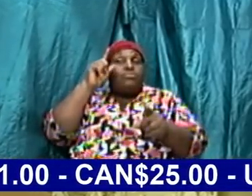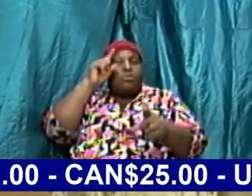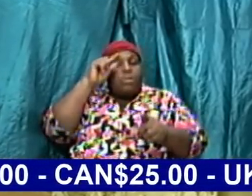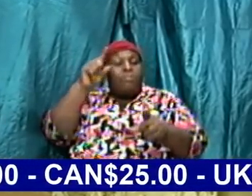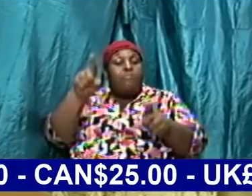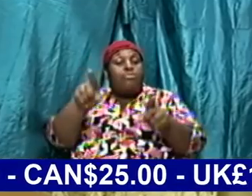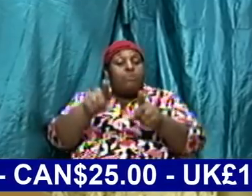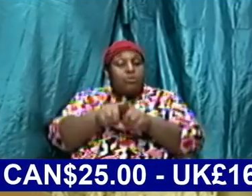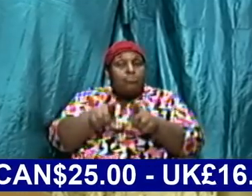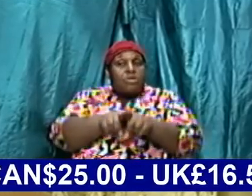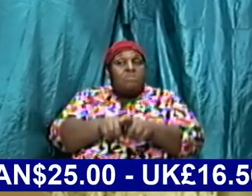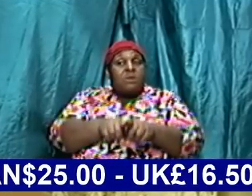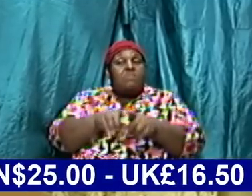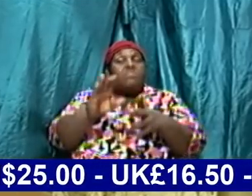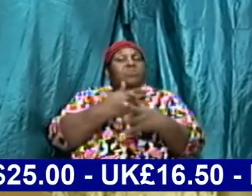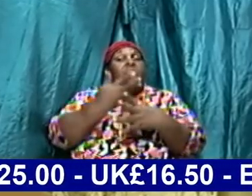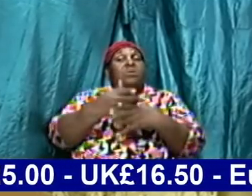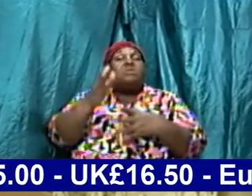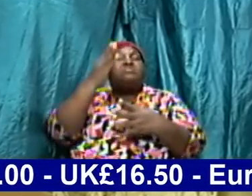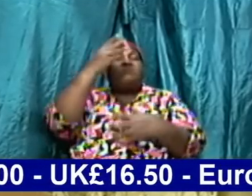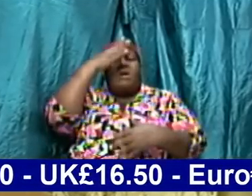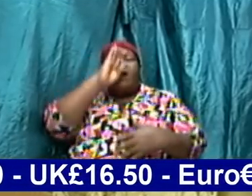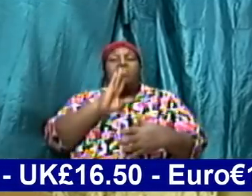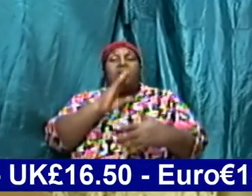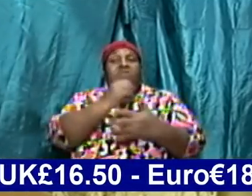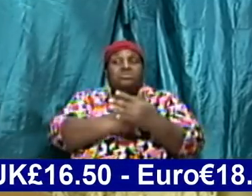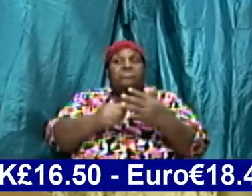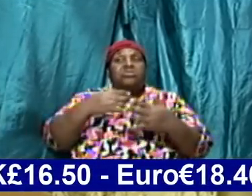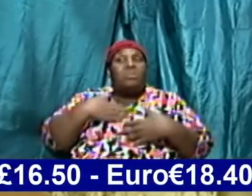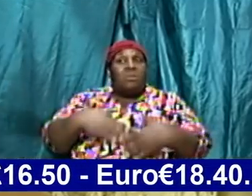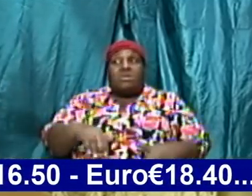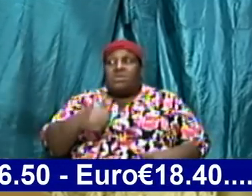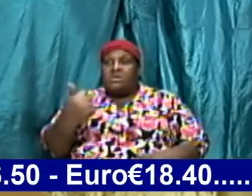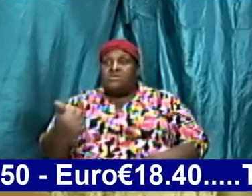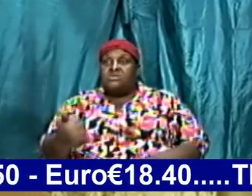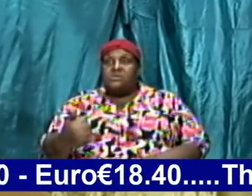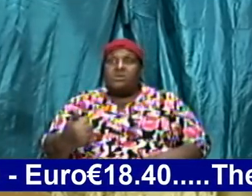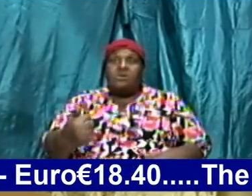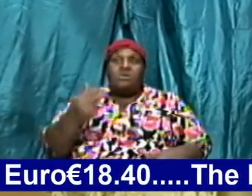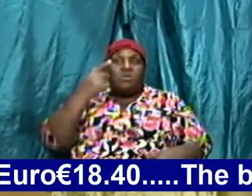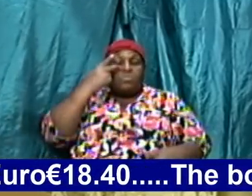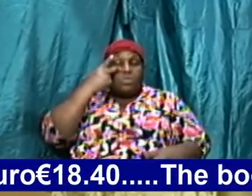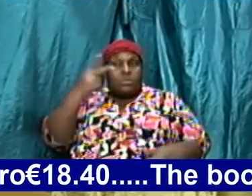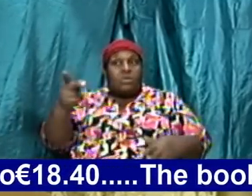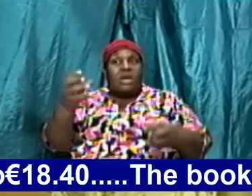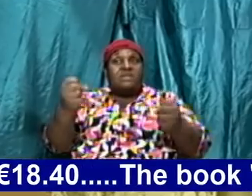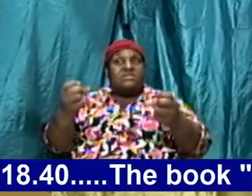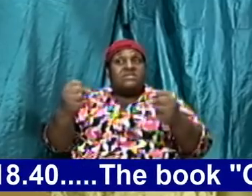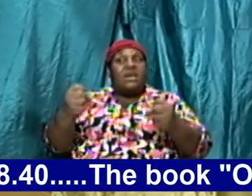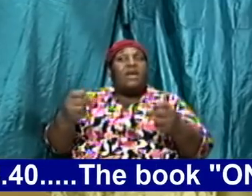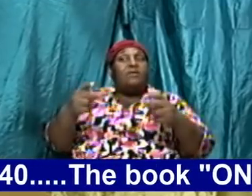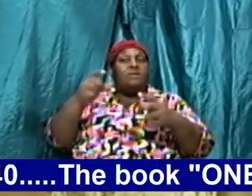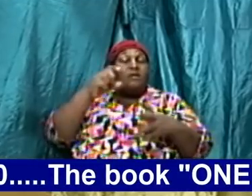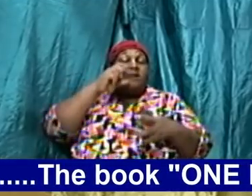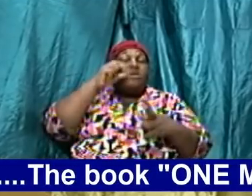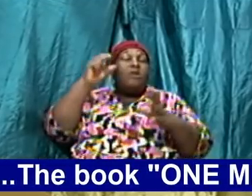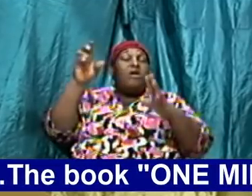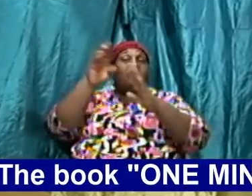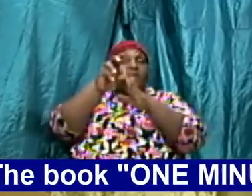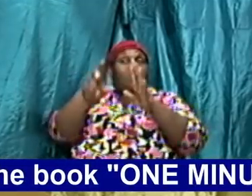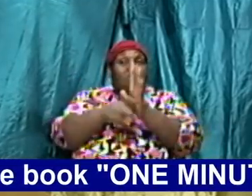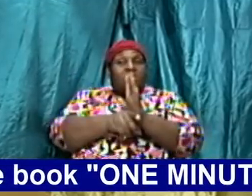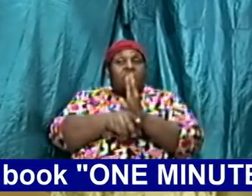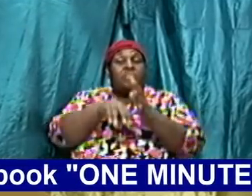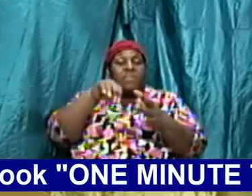and somebody else. We look at the sign of the covenant. And the sign of the covenant, which is in the